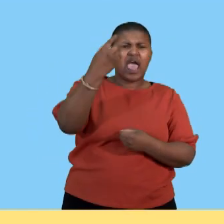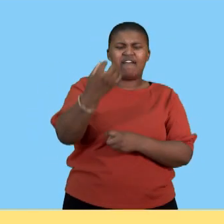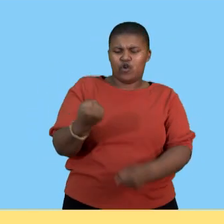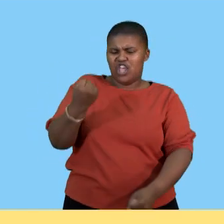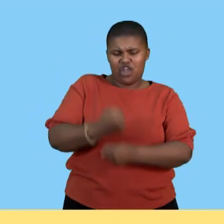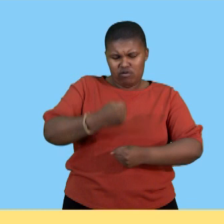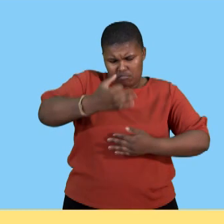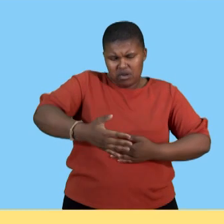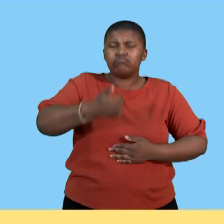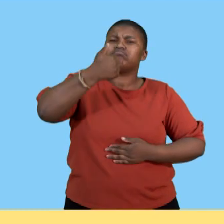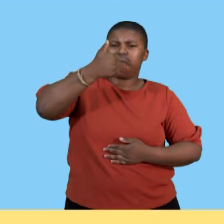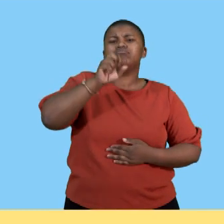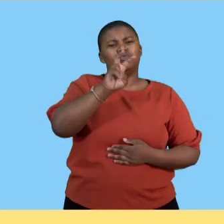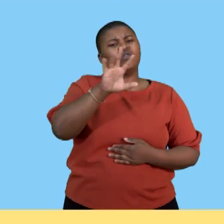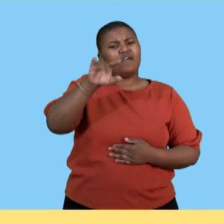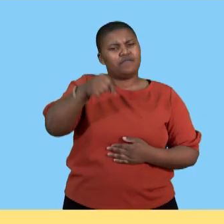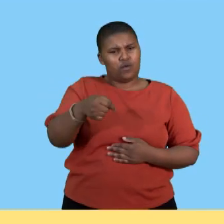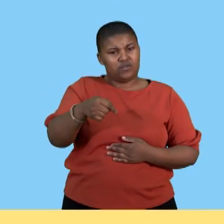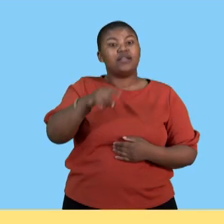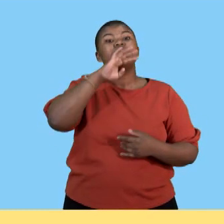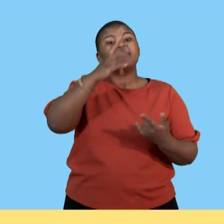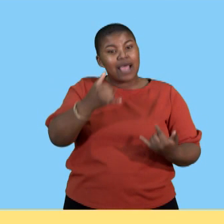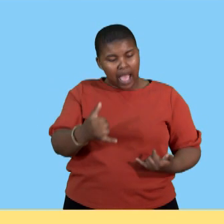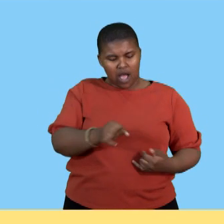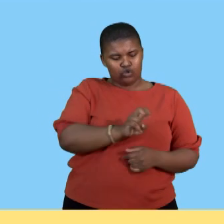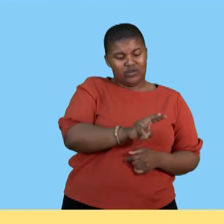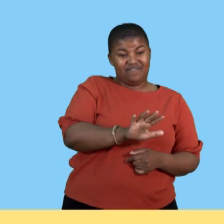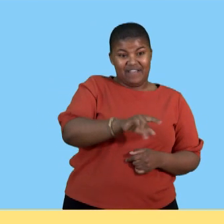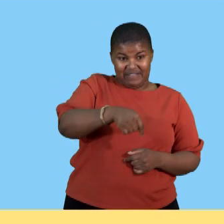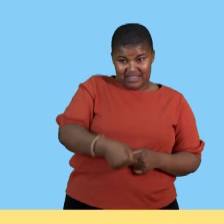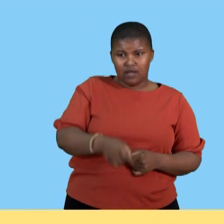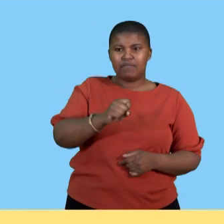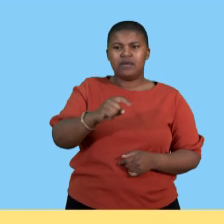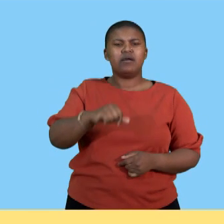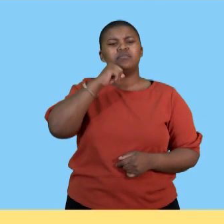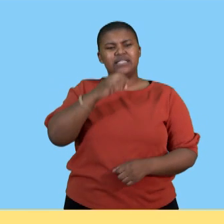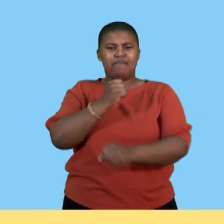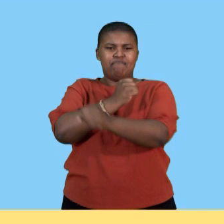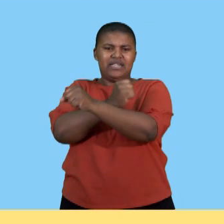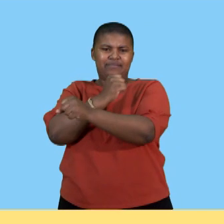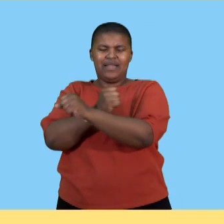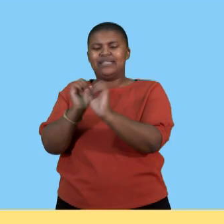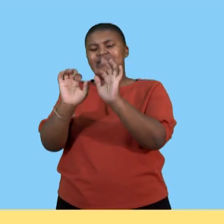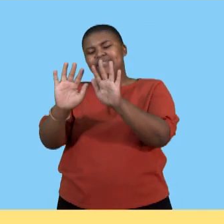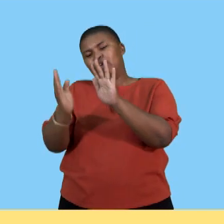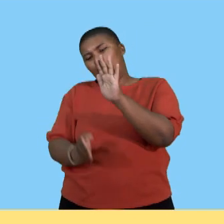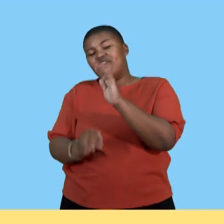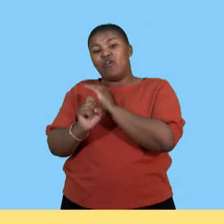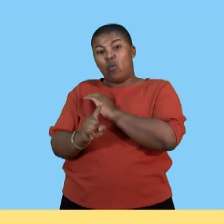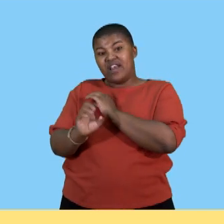entire year. So I'll take my 25,000 and then I'll say multiply by 10 over